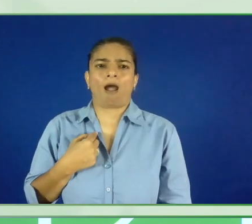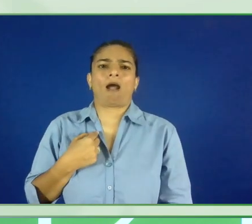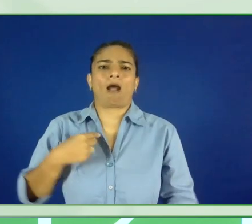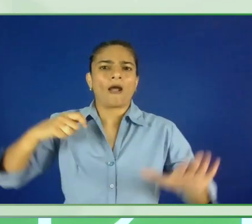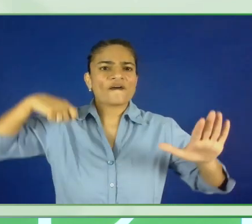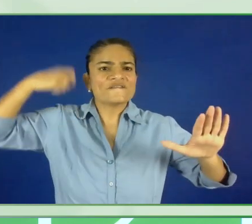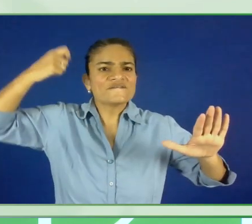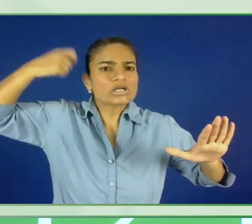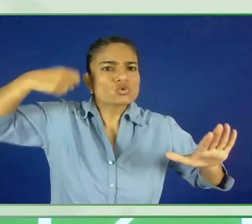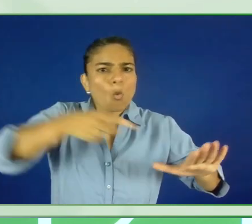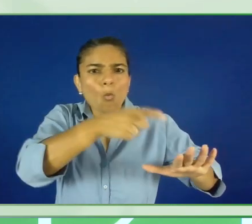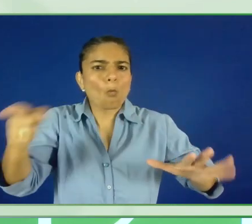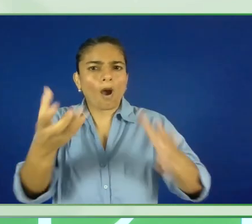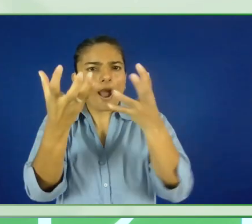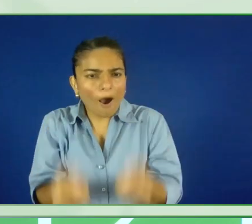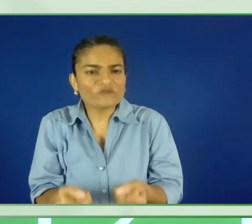didn't have an answer.